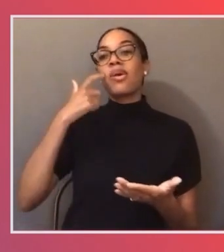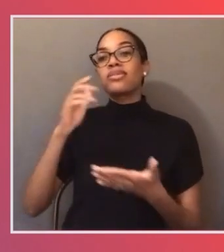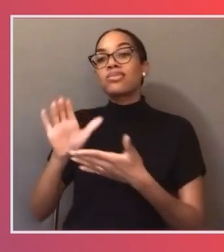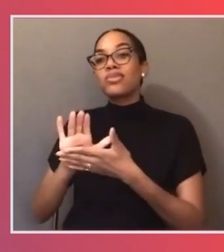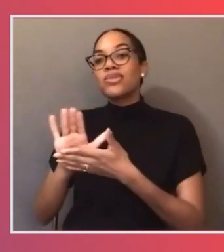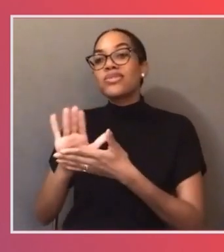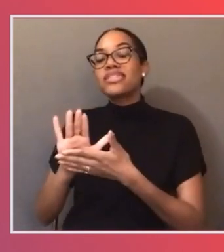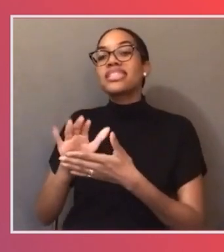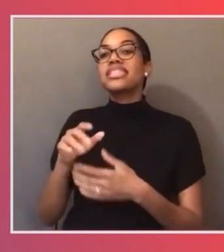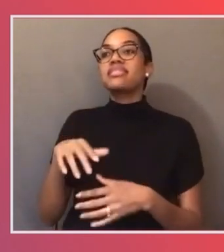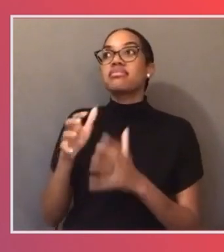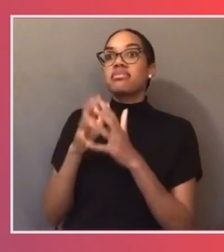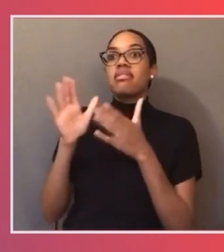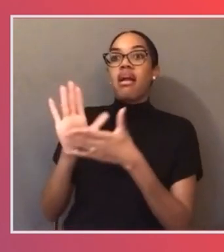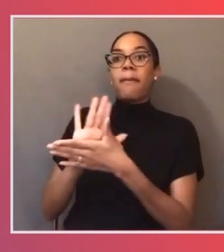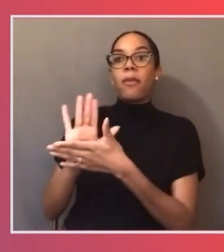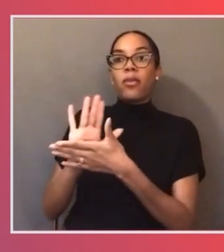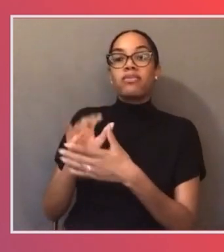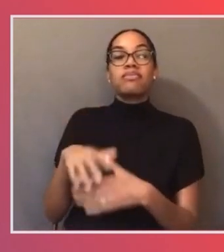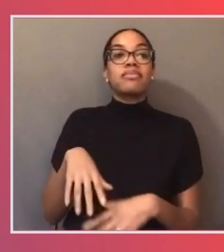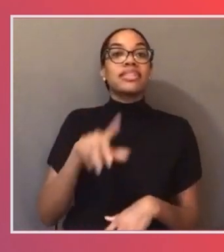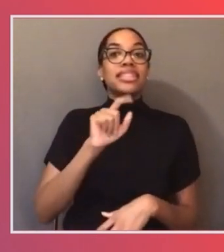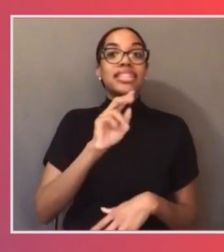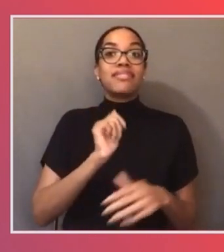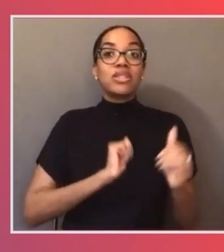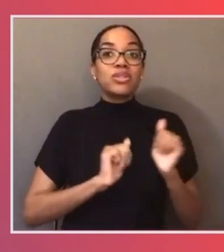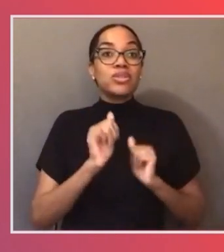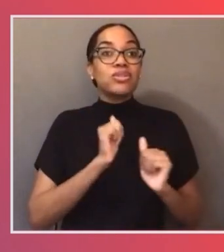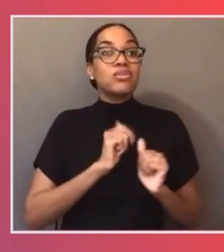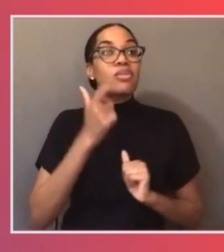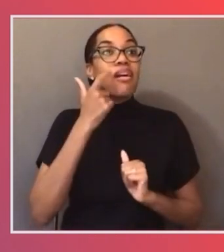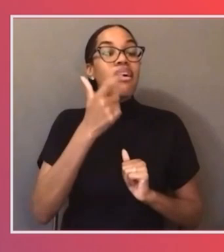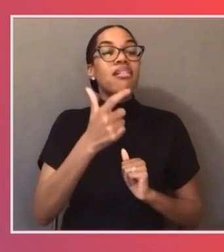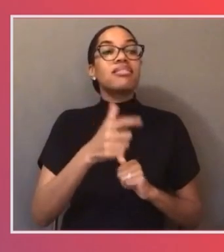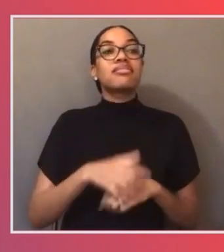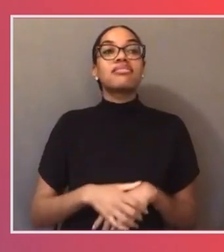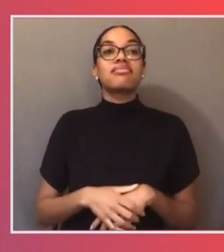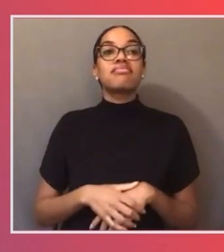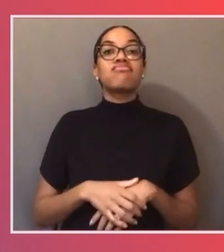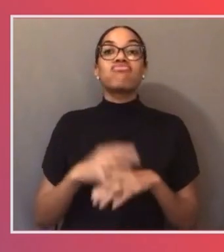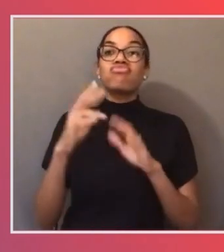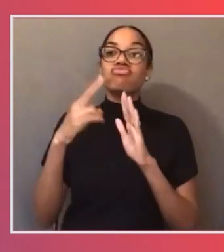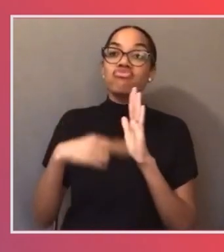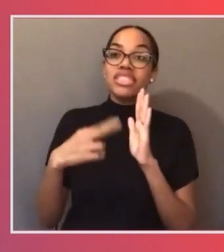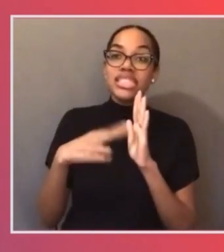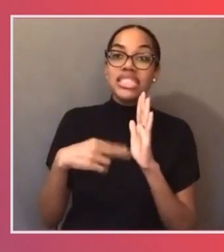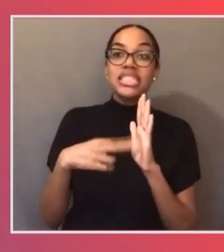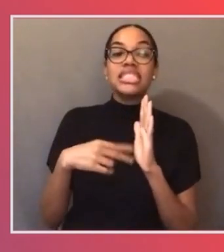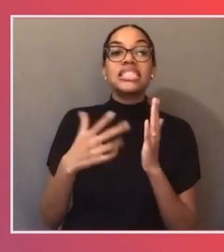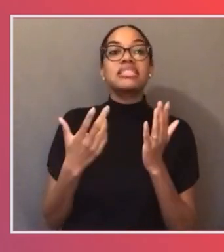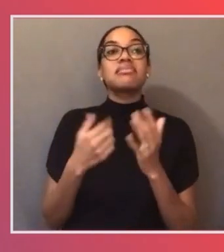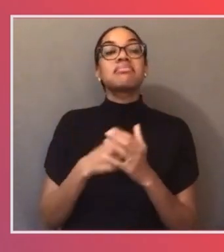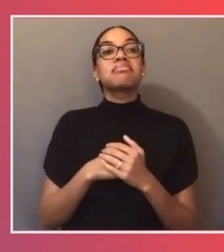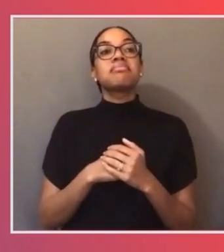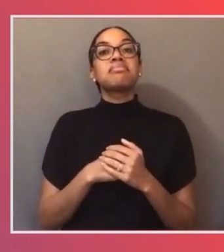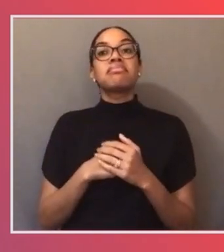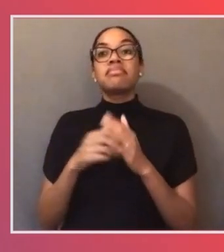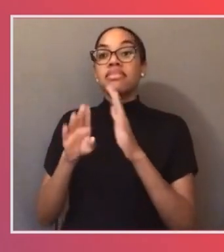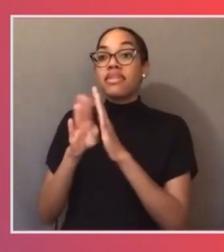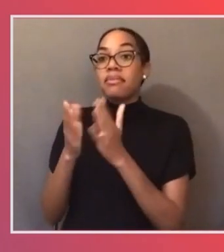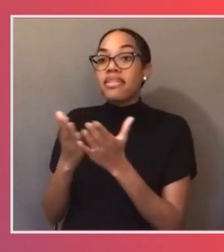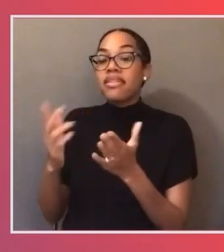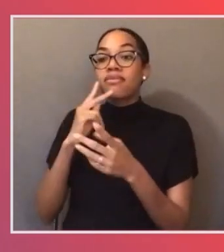shows, and reading and developing stuff for production and all that good